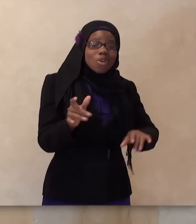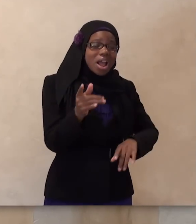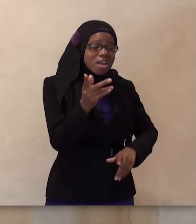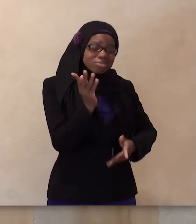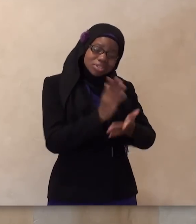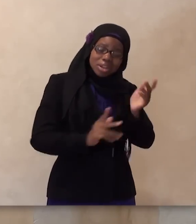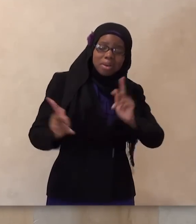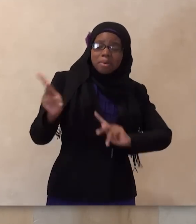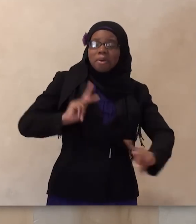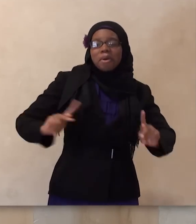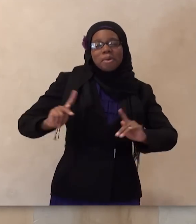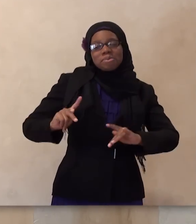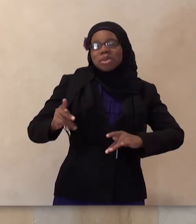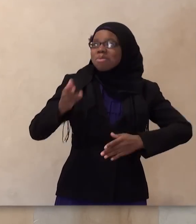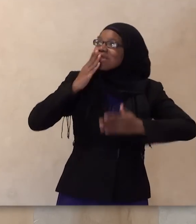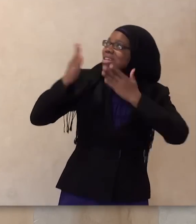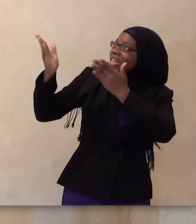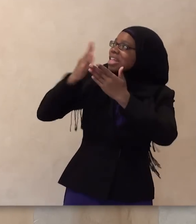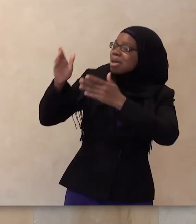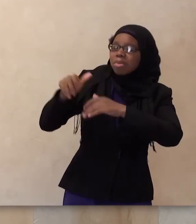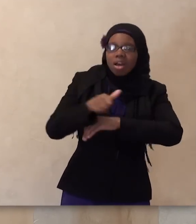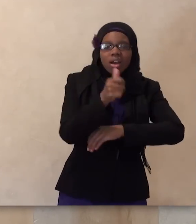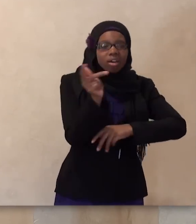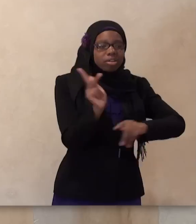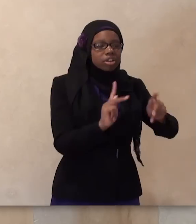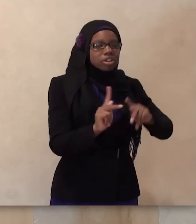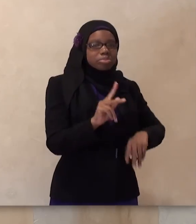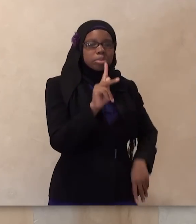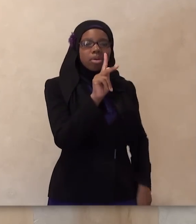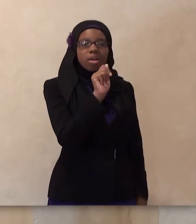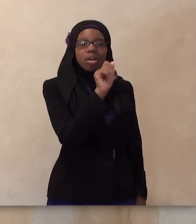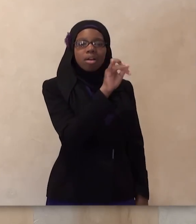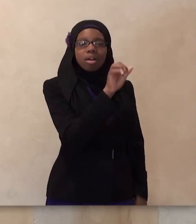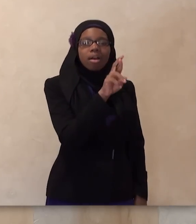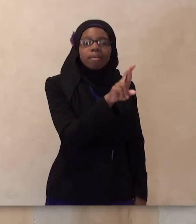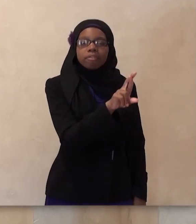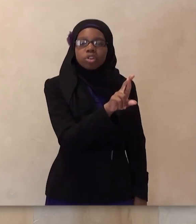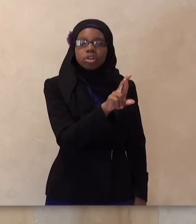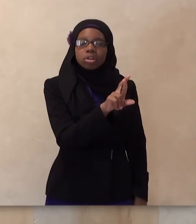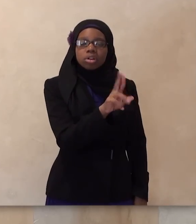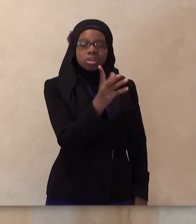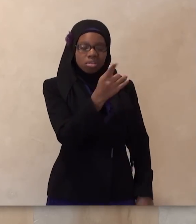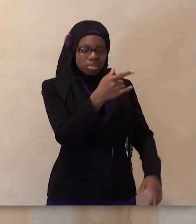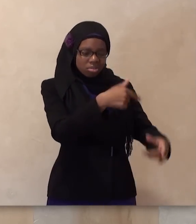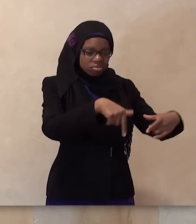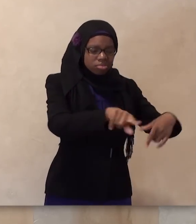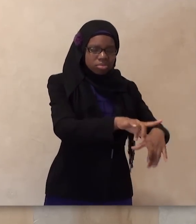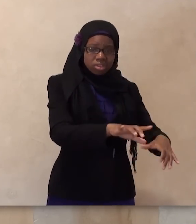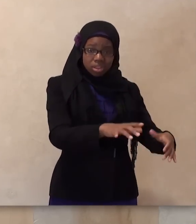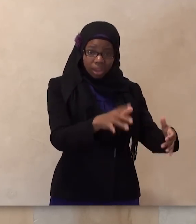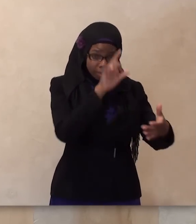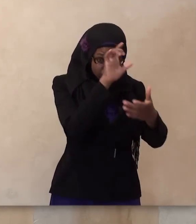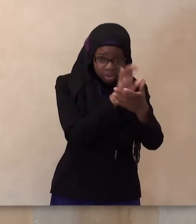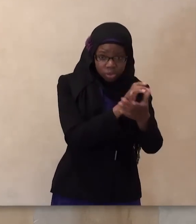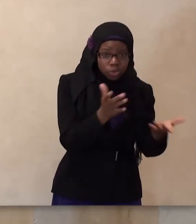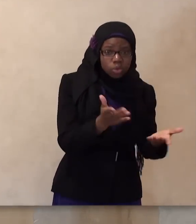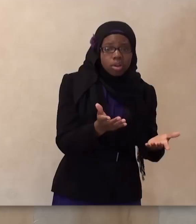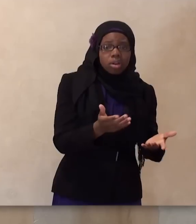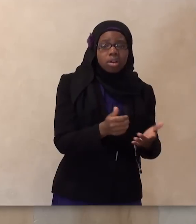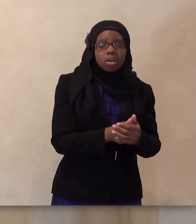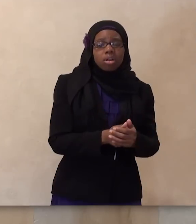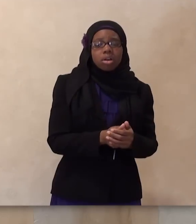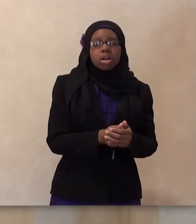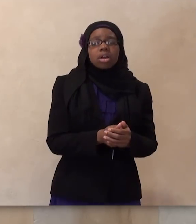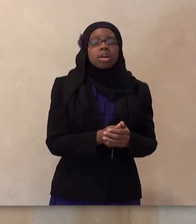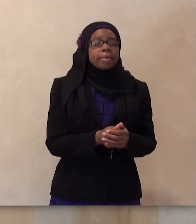them became kafir. They said that the rain was due to the blessings and the mercy, or